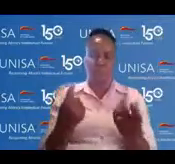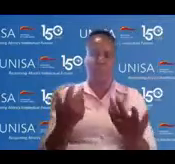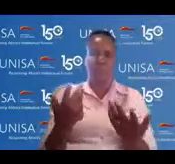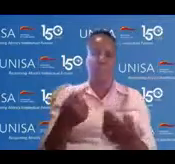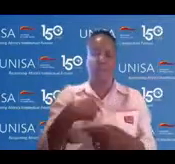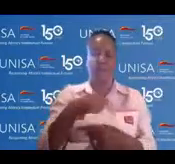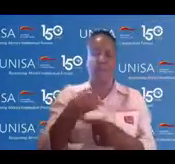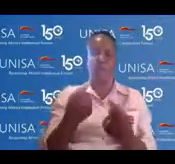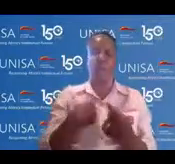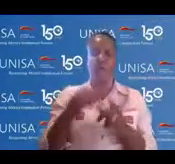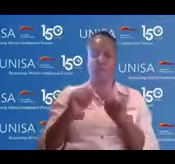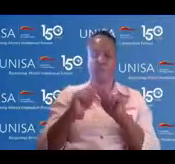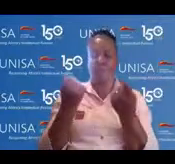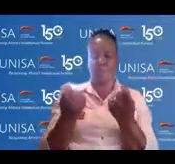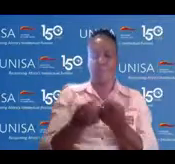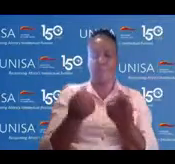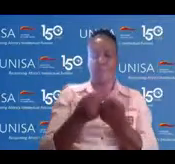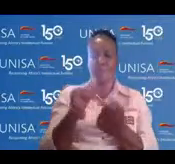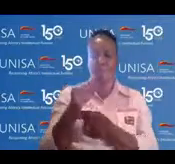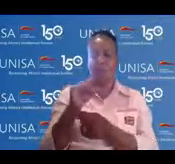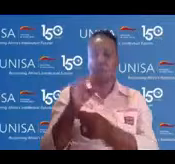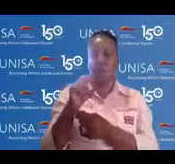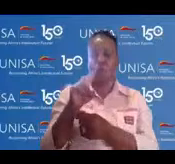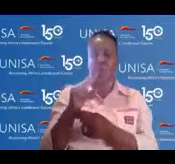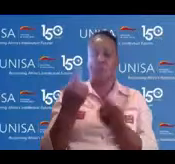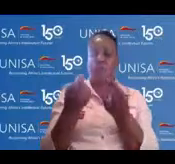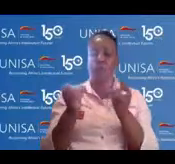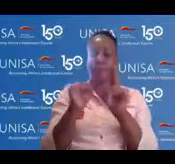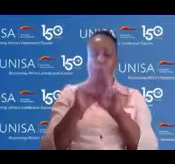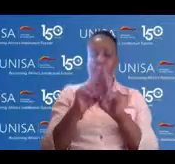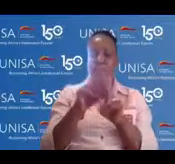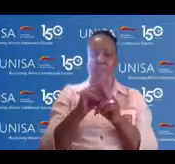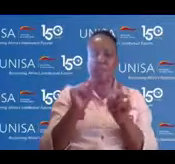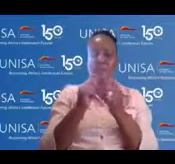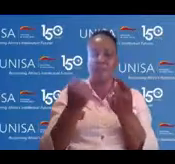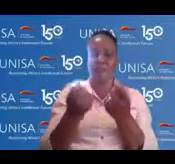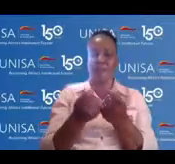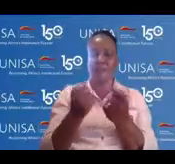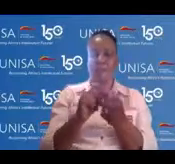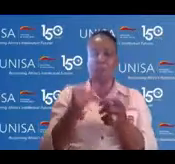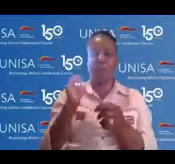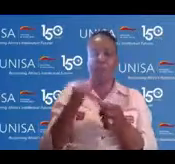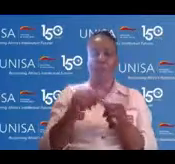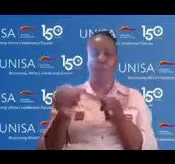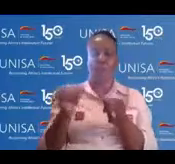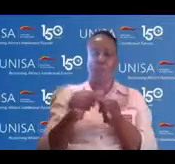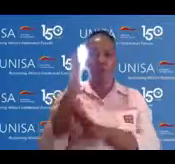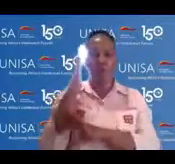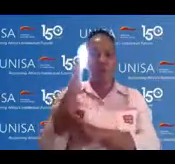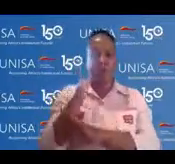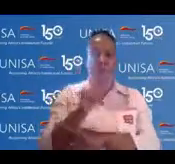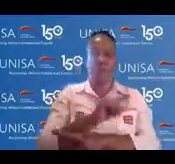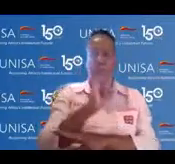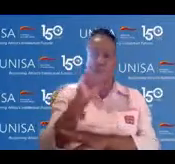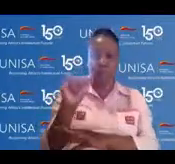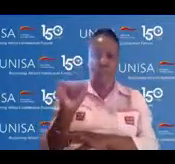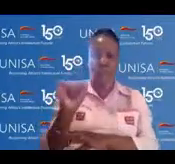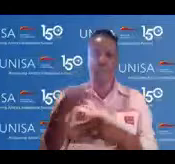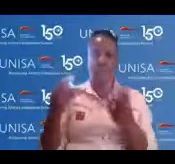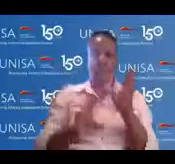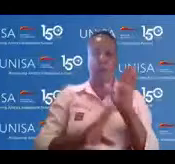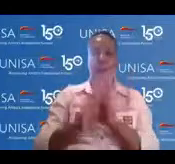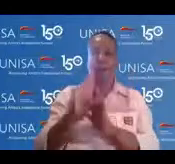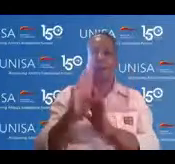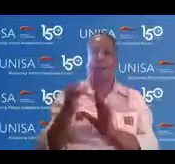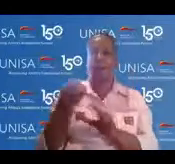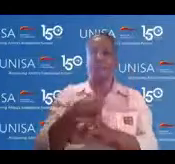UNISA team, we wish you all the best for the upcoming examinations. And we know that with your hard work, you will succeed. So blessings and